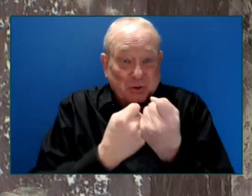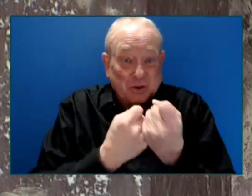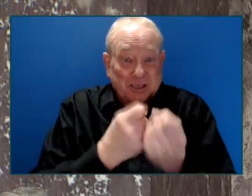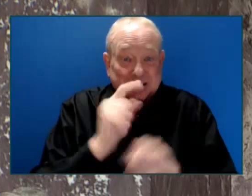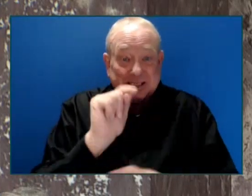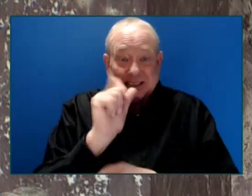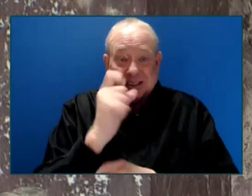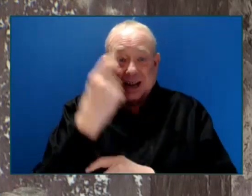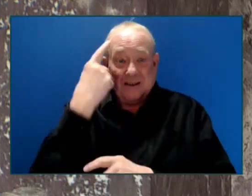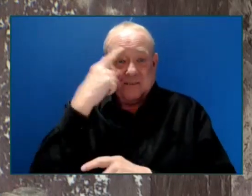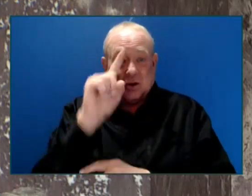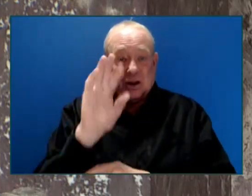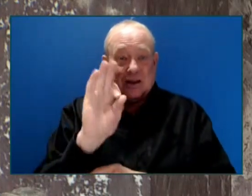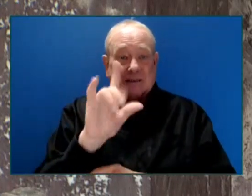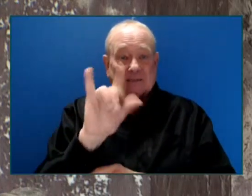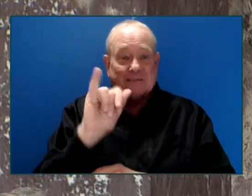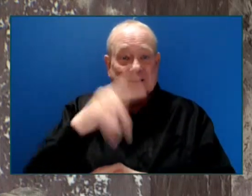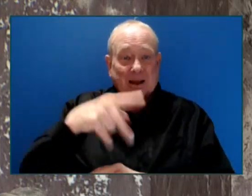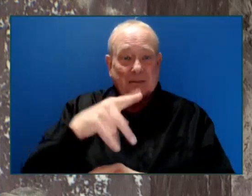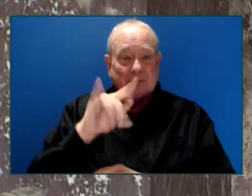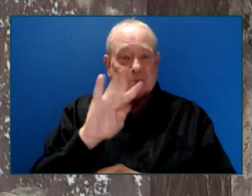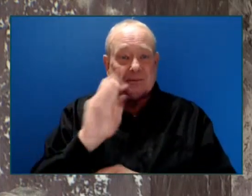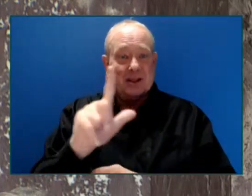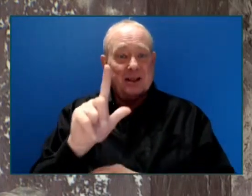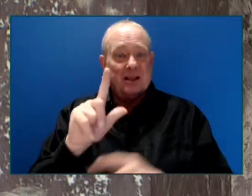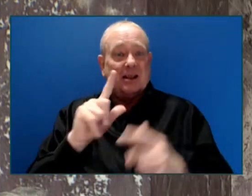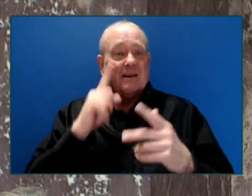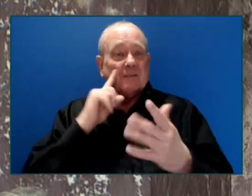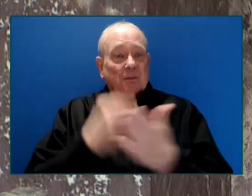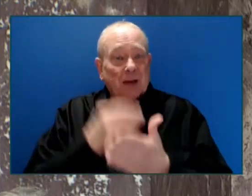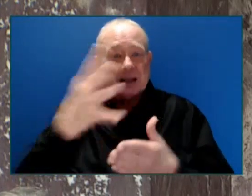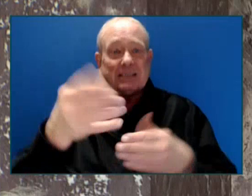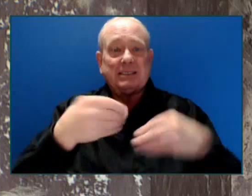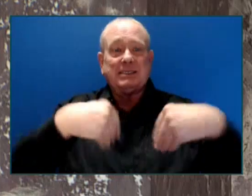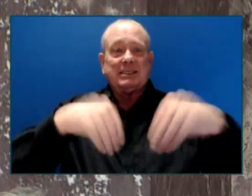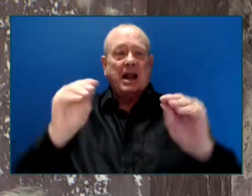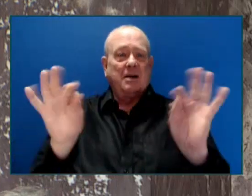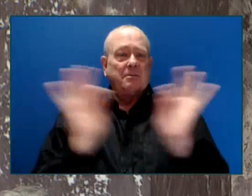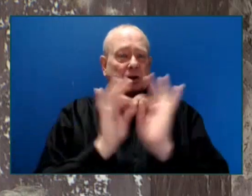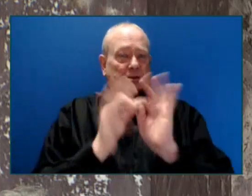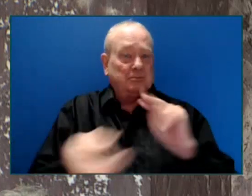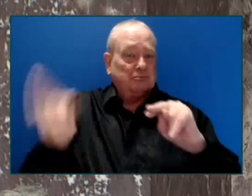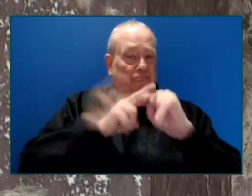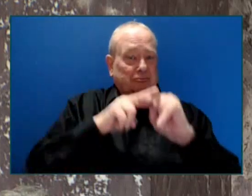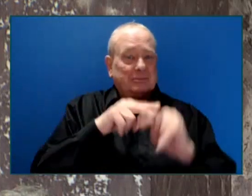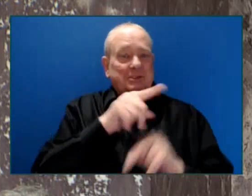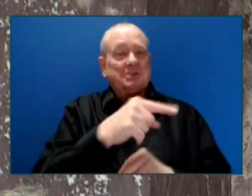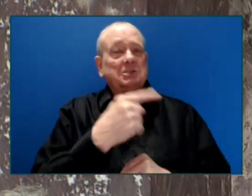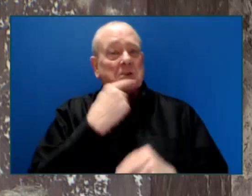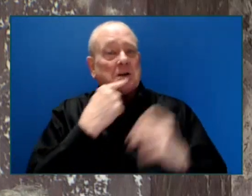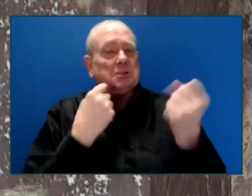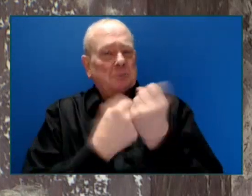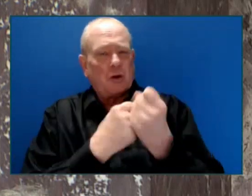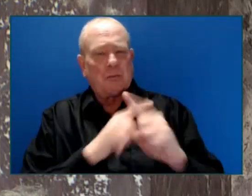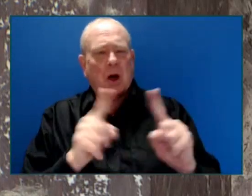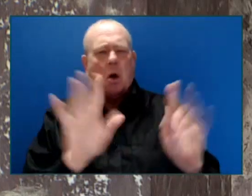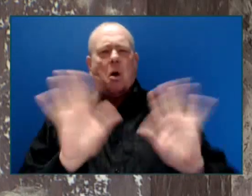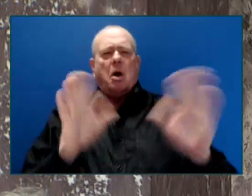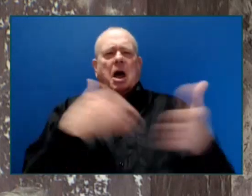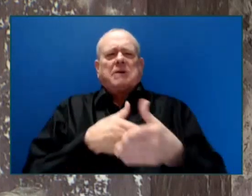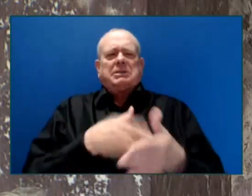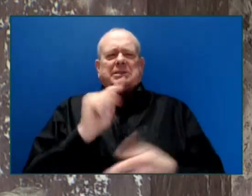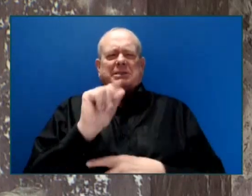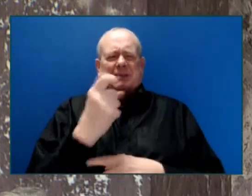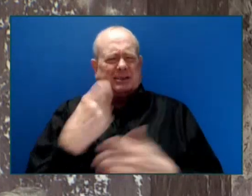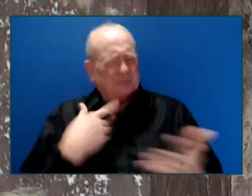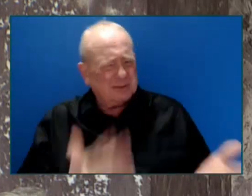flipping tax. And then he says, I don't like the gentle density in communities. And so, you know, he was a developer for a long time. He